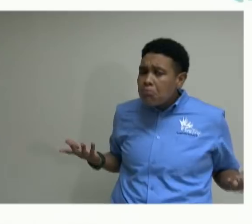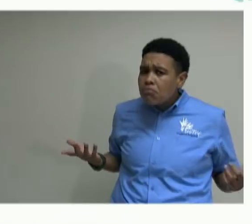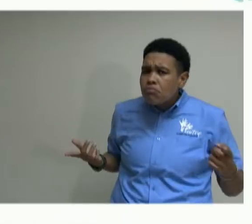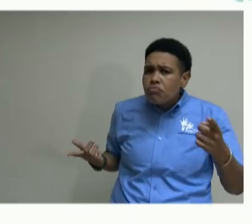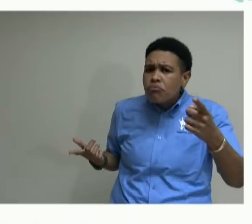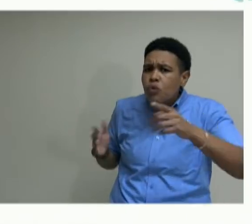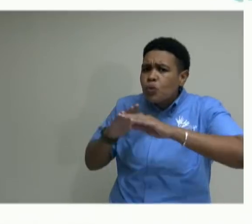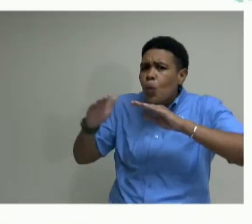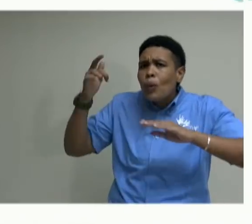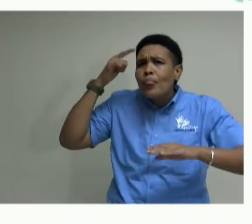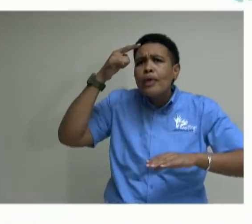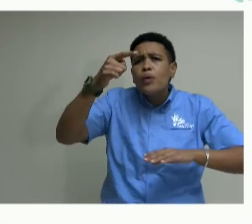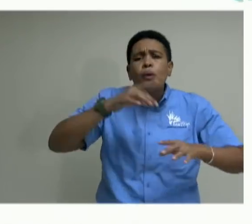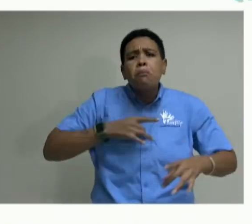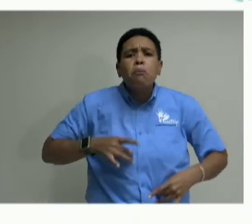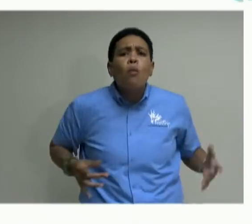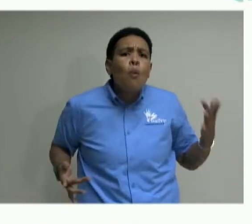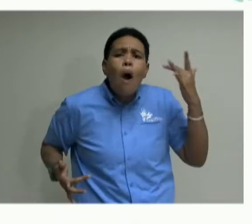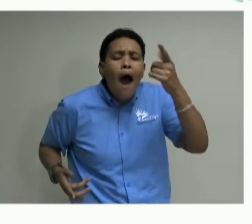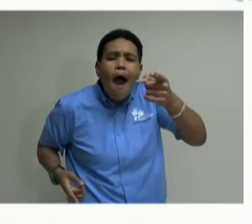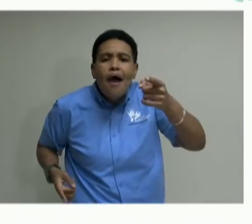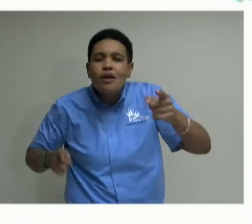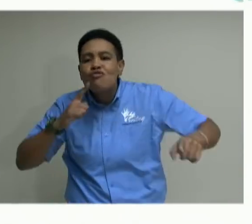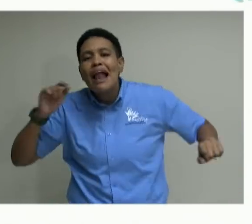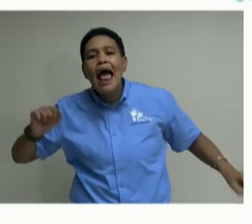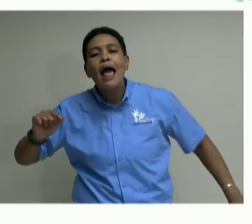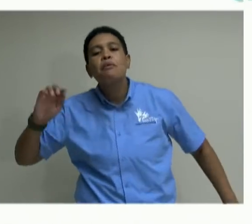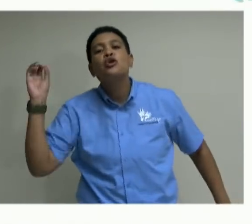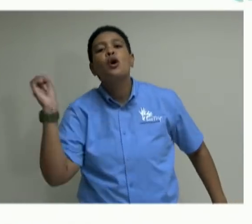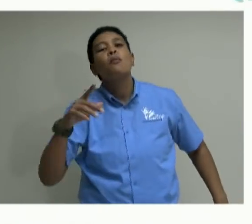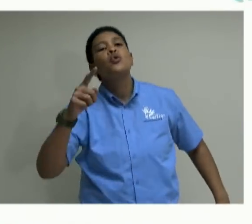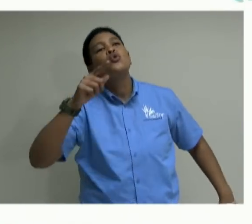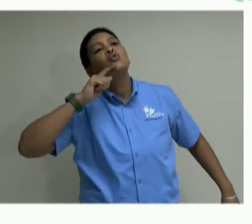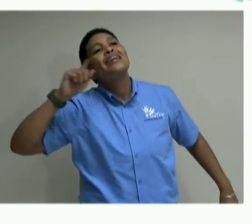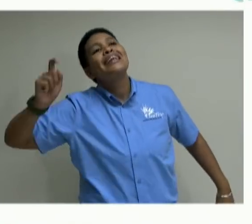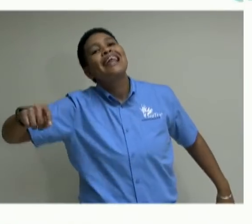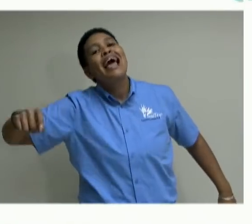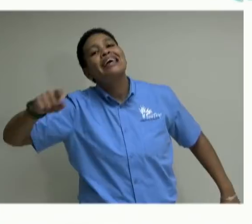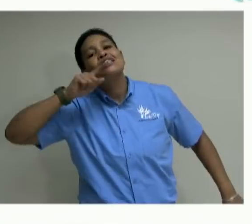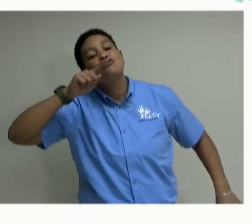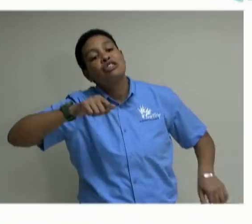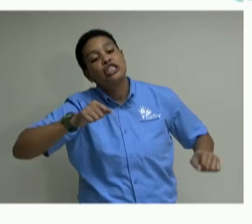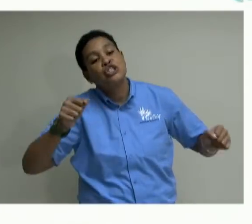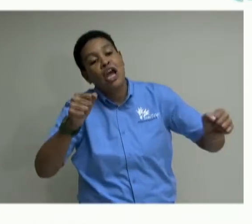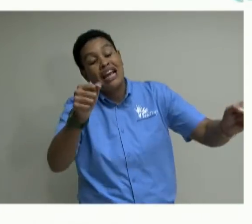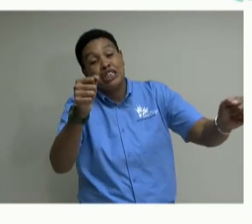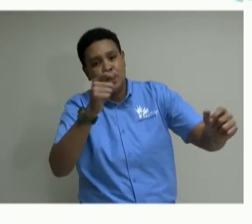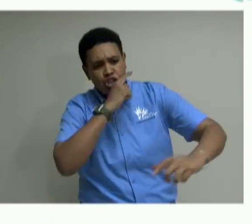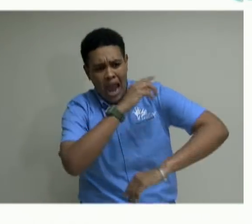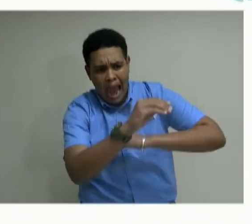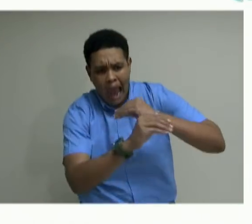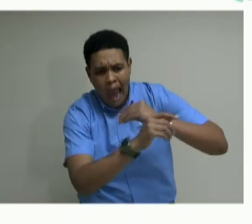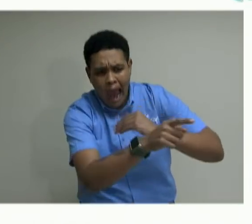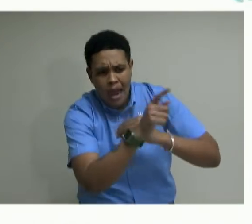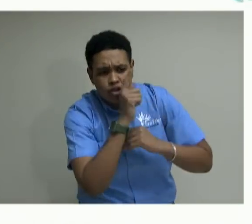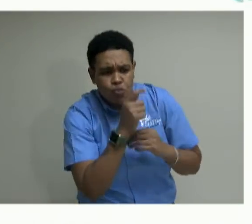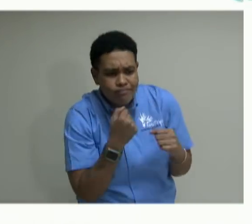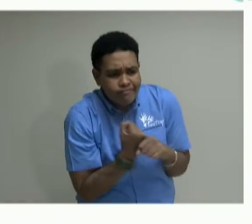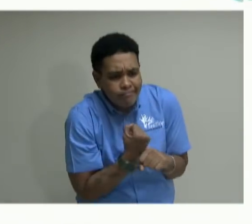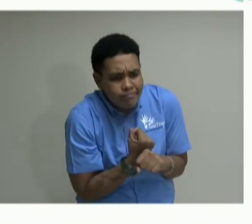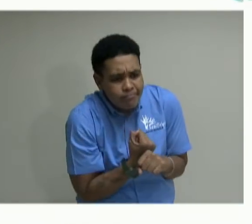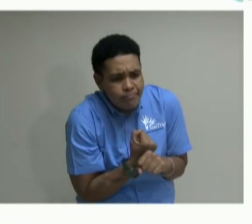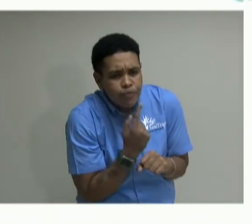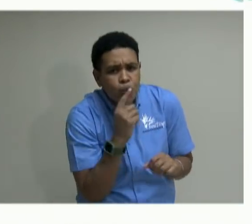you think you're susceptible, so that we'll be able to put in the necessary strategies to combat,